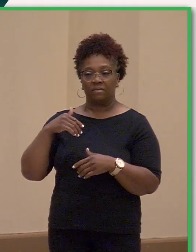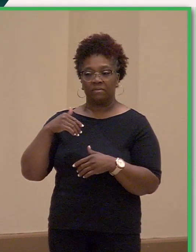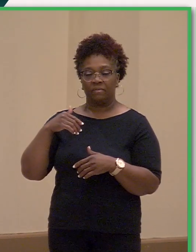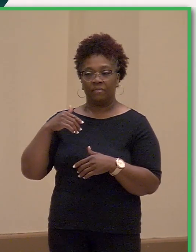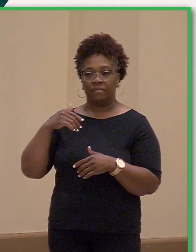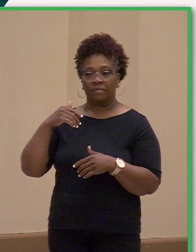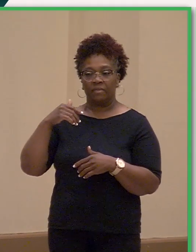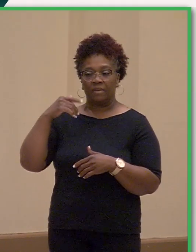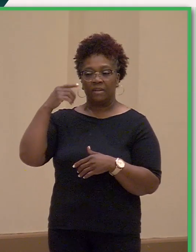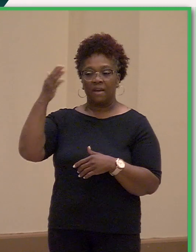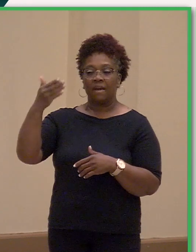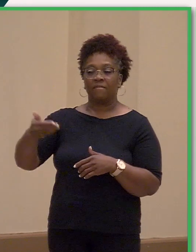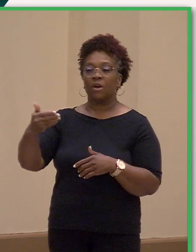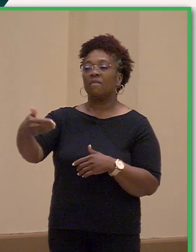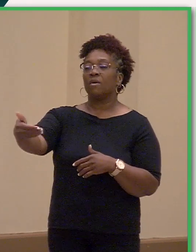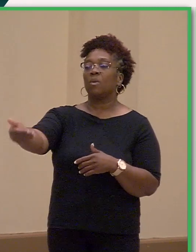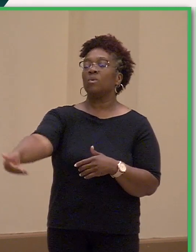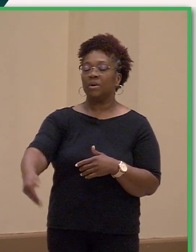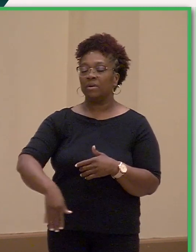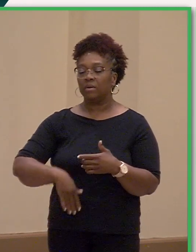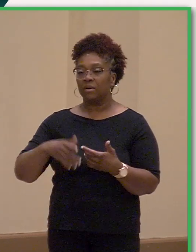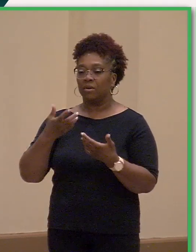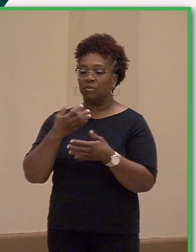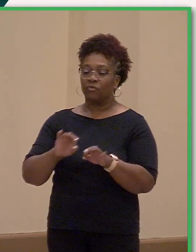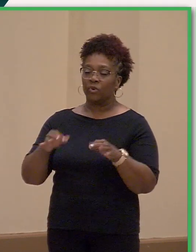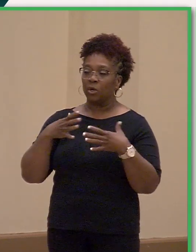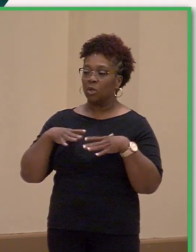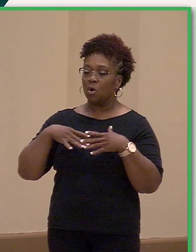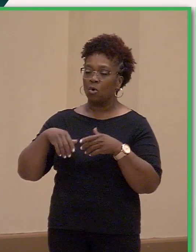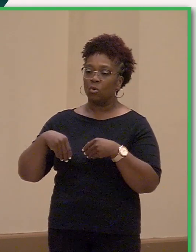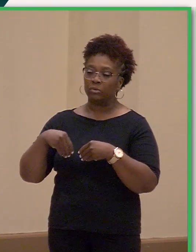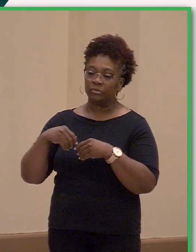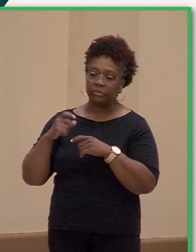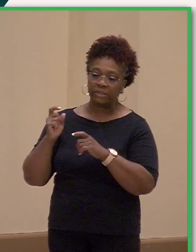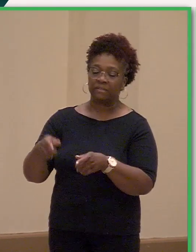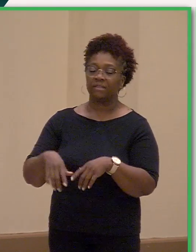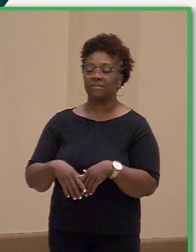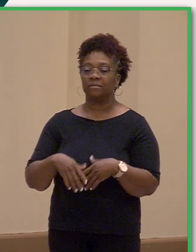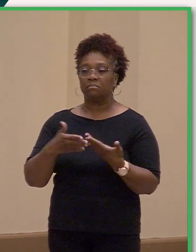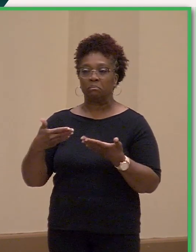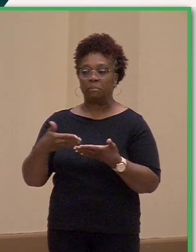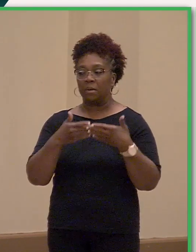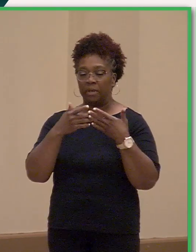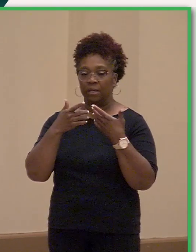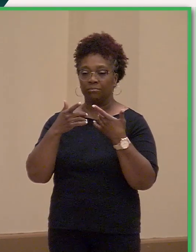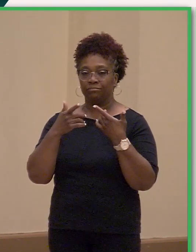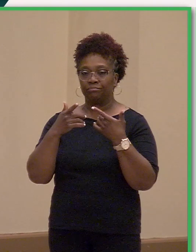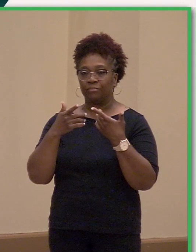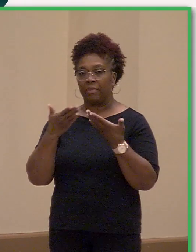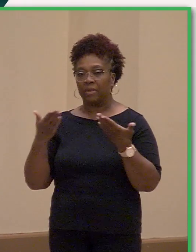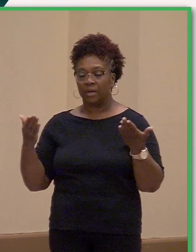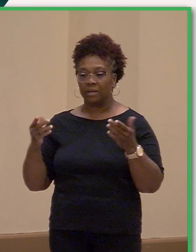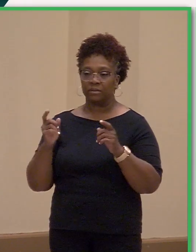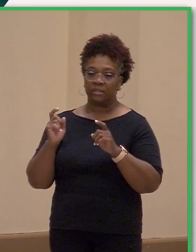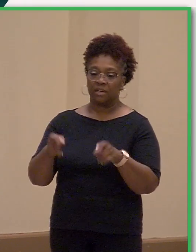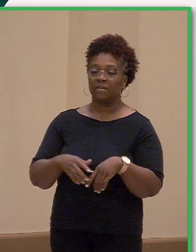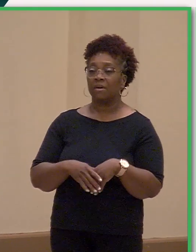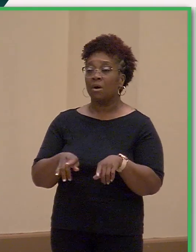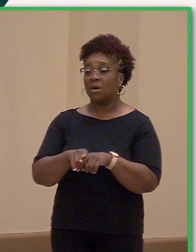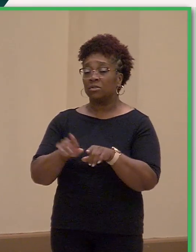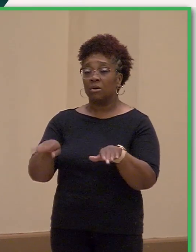free clothing drives and giving away a number of free baby items as well. Also provides parenting skills and